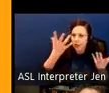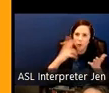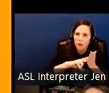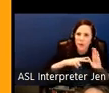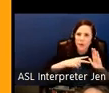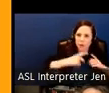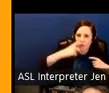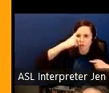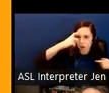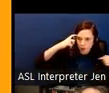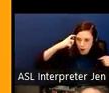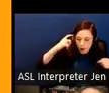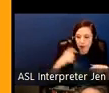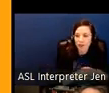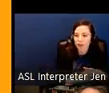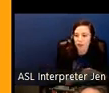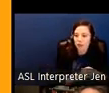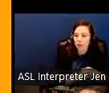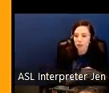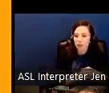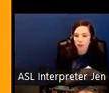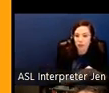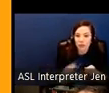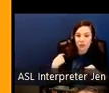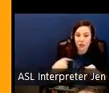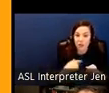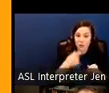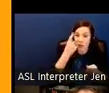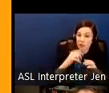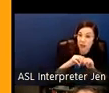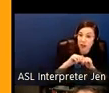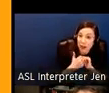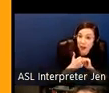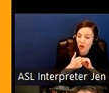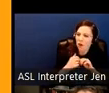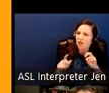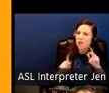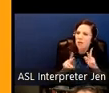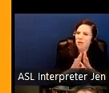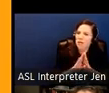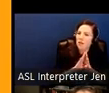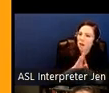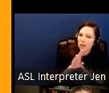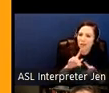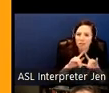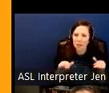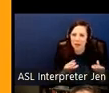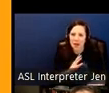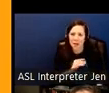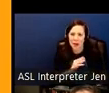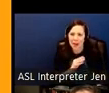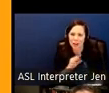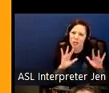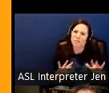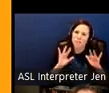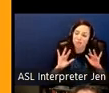have come to an understanding of it through the lens of human development and also through compassion. And that's not something that's just